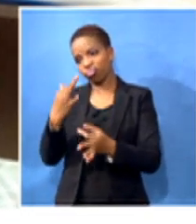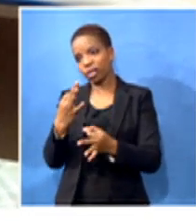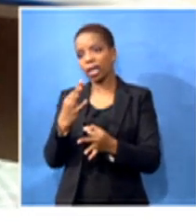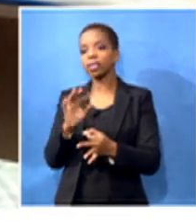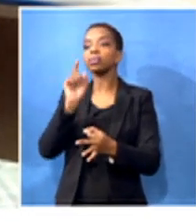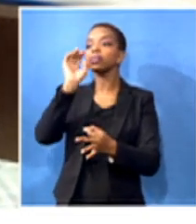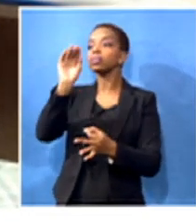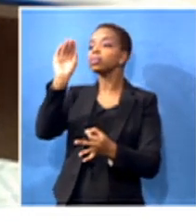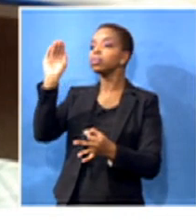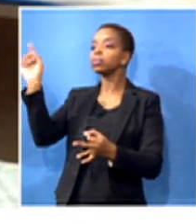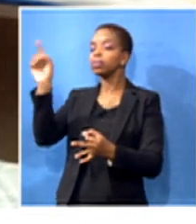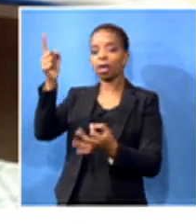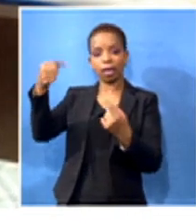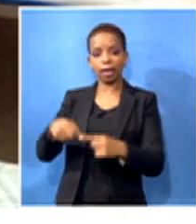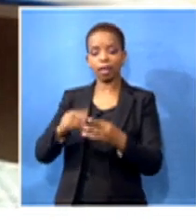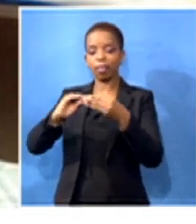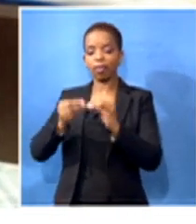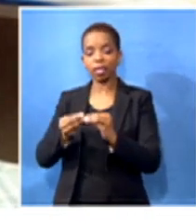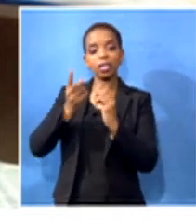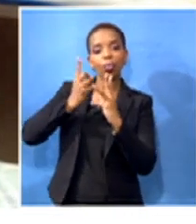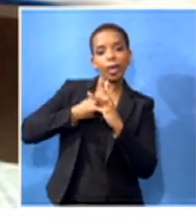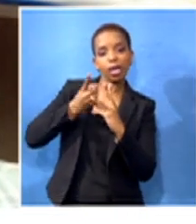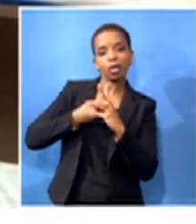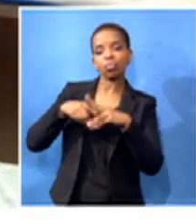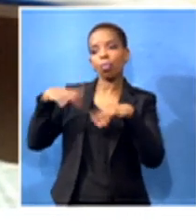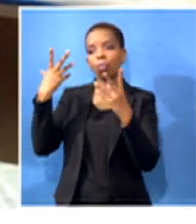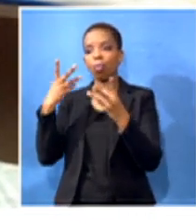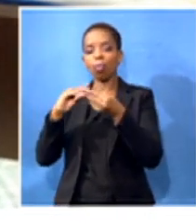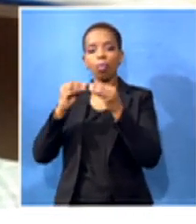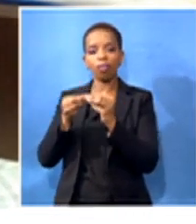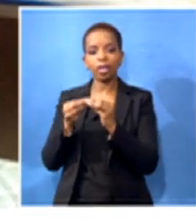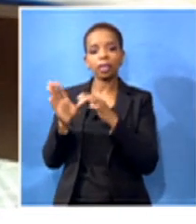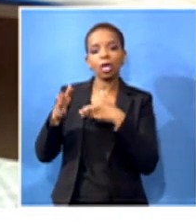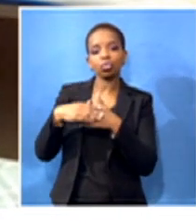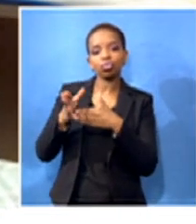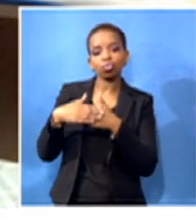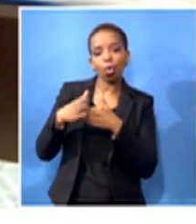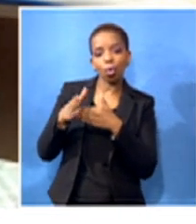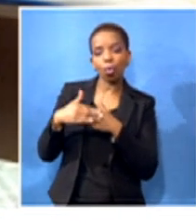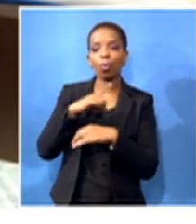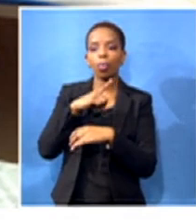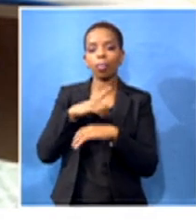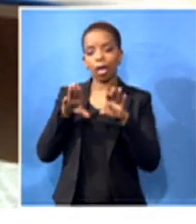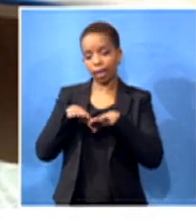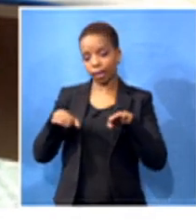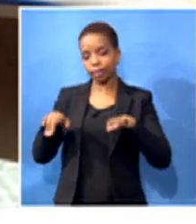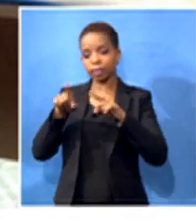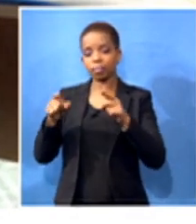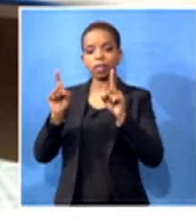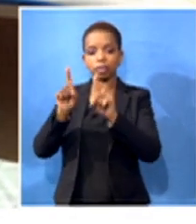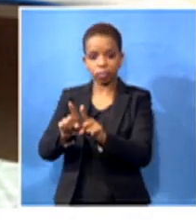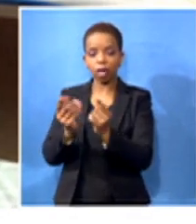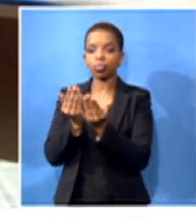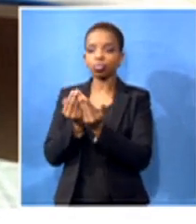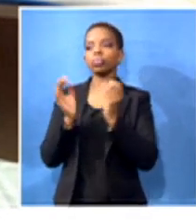door, so that learners can be able to find a school that is in better conditions. So it's not all schools that were broken into